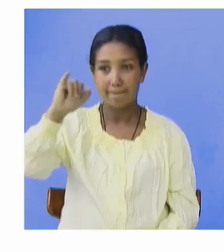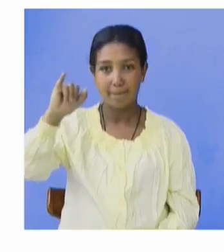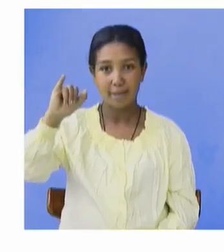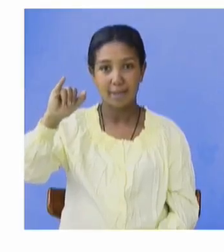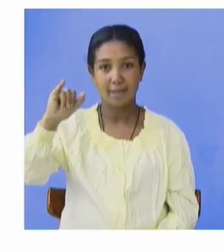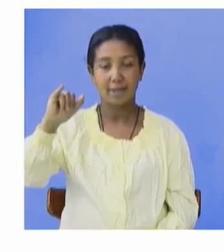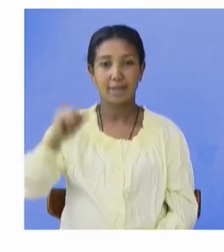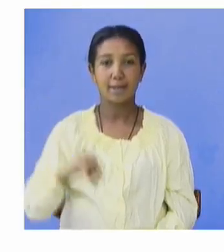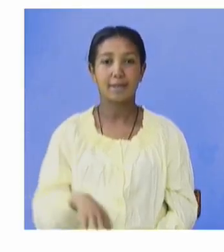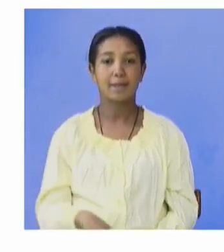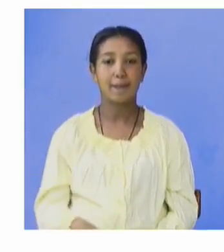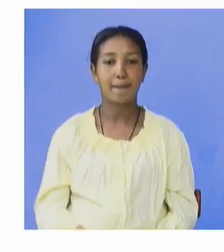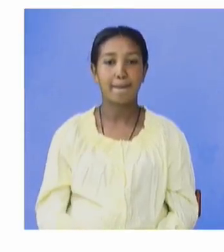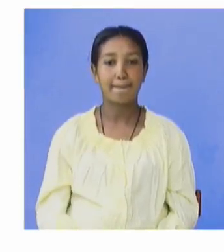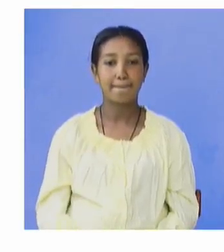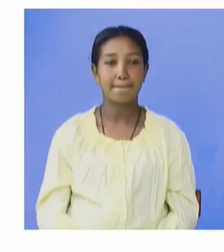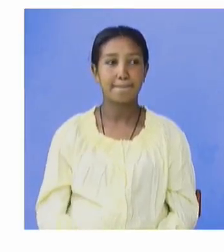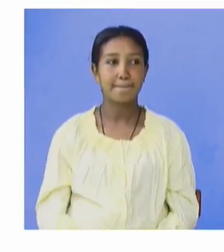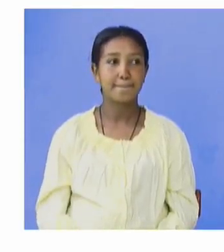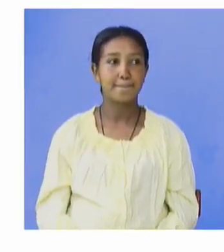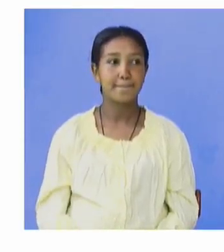writes